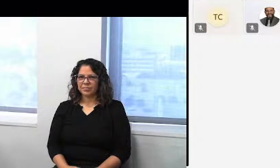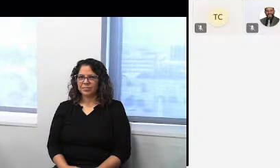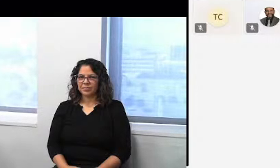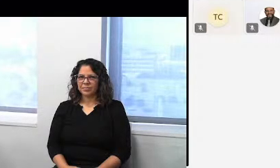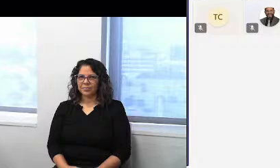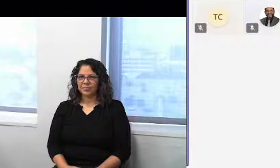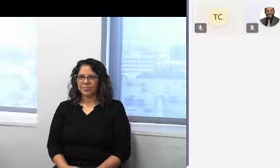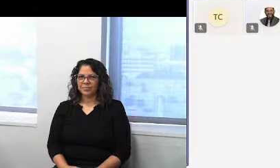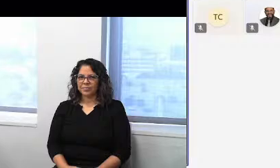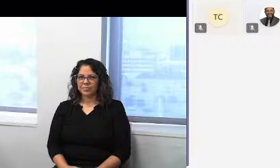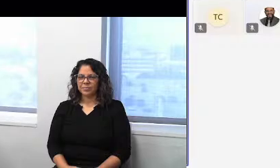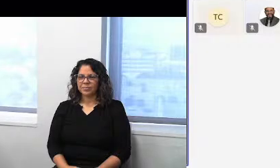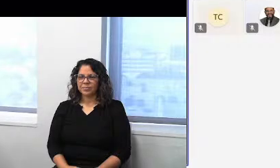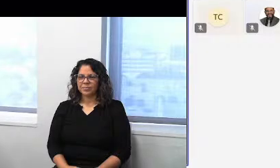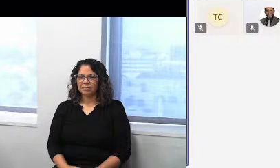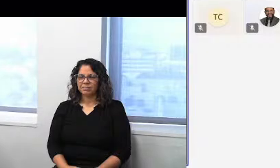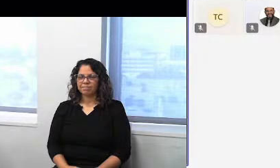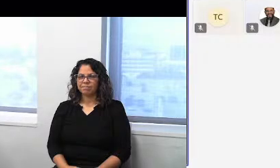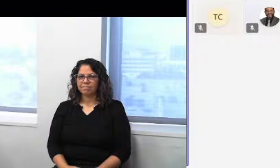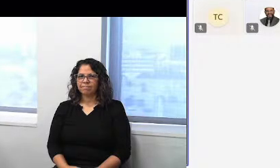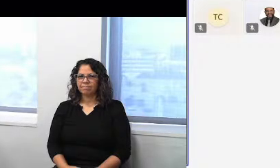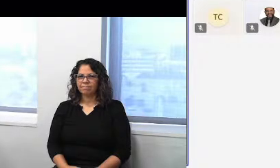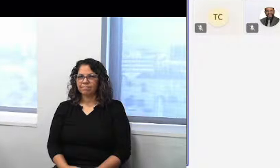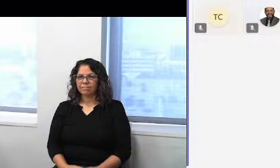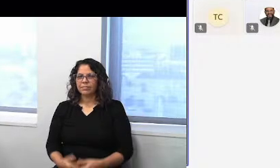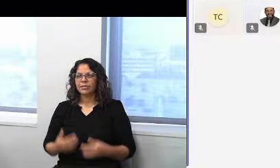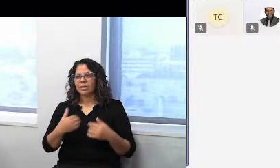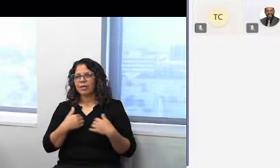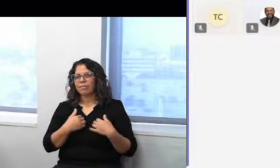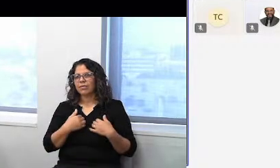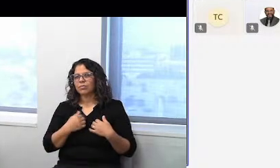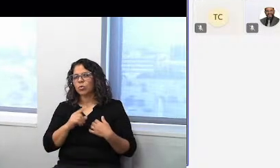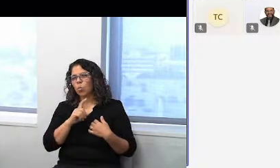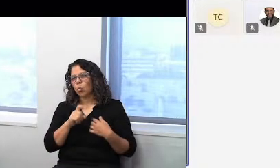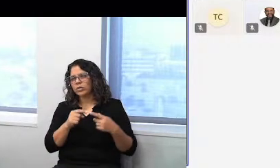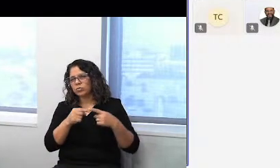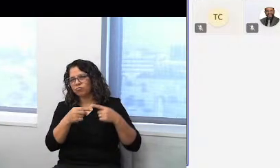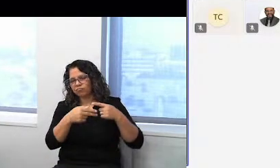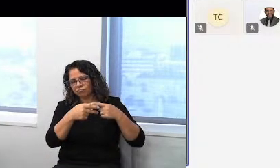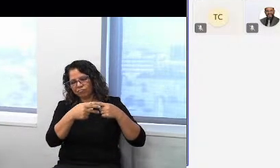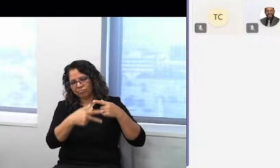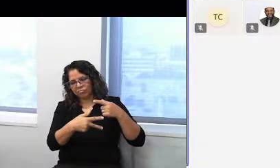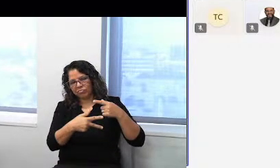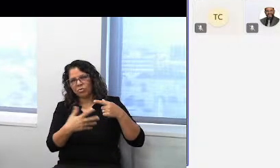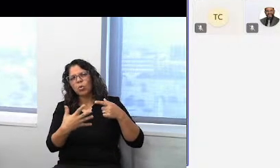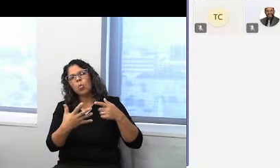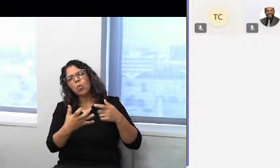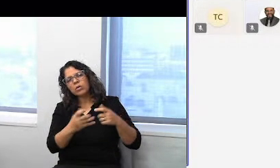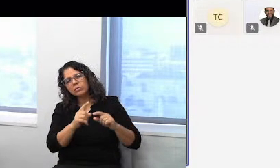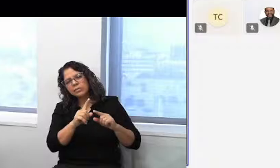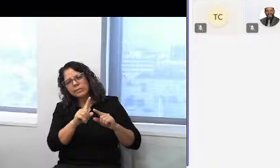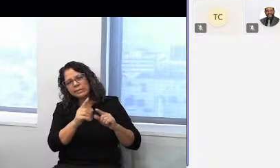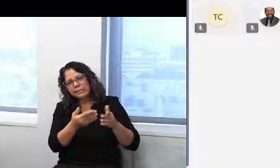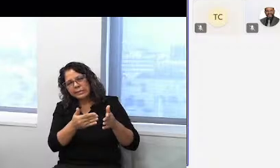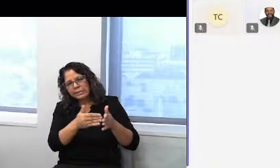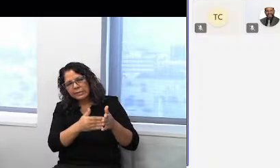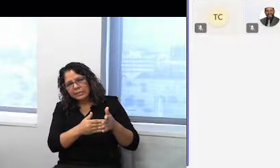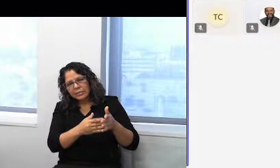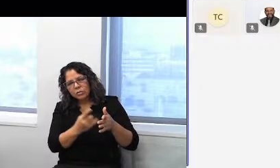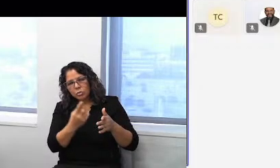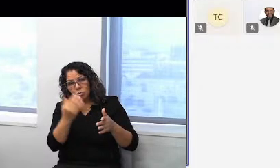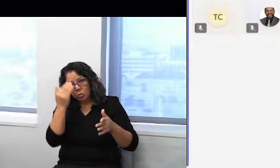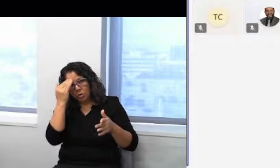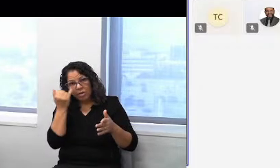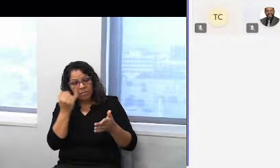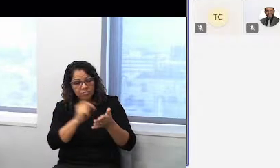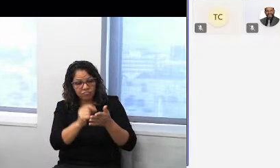I saw 3 pieces of your question. I want to repeat it back to you Please so do. I could answer it correctly, which is, we discussed about renewable